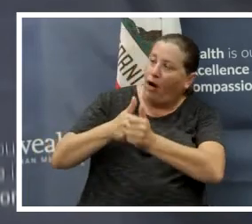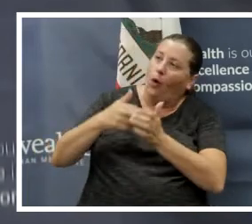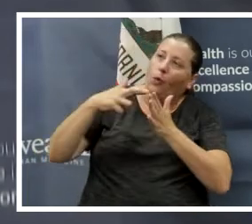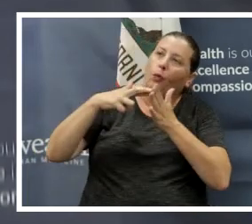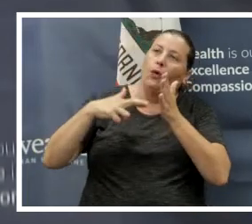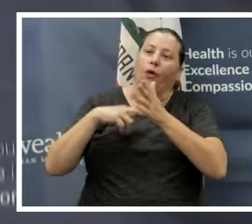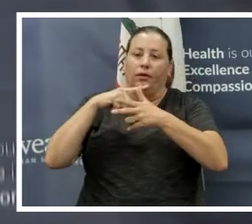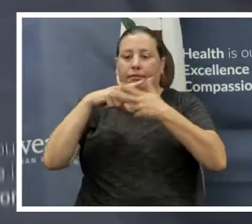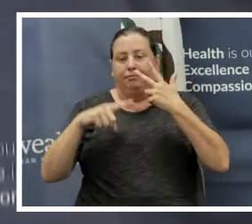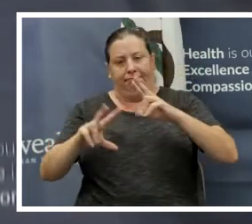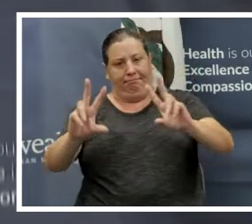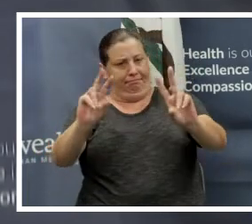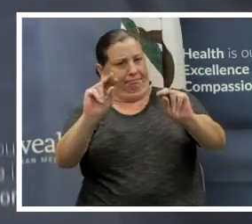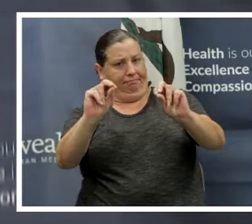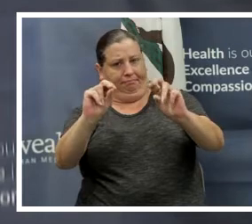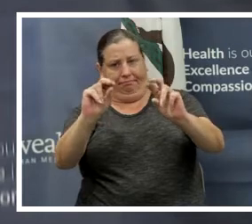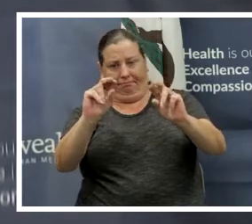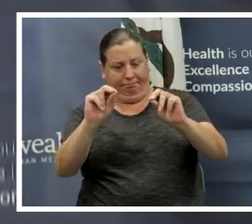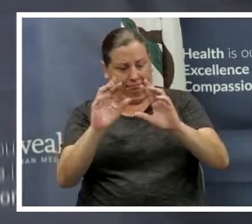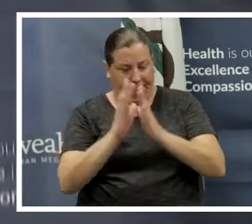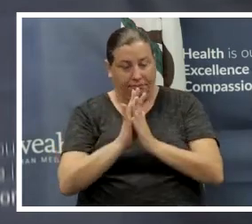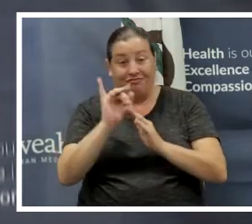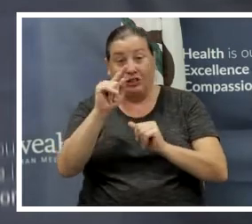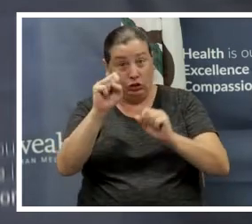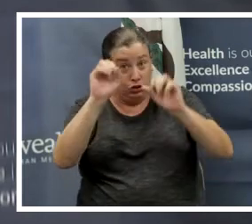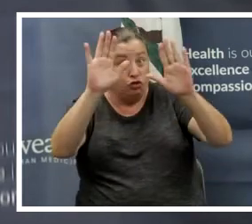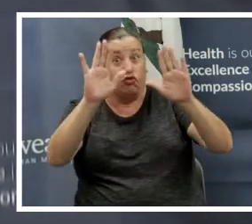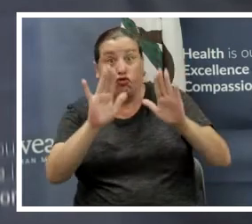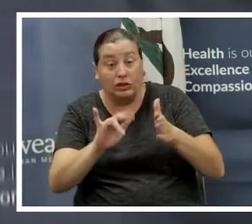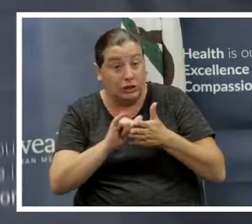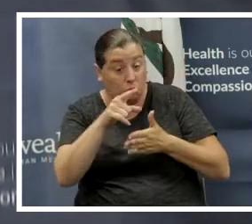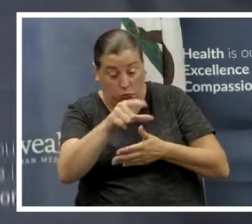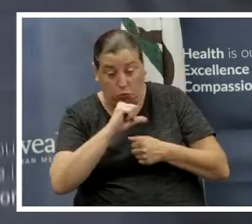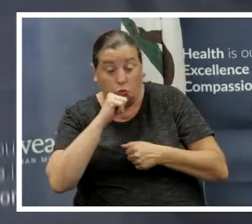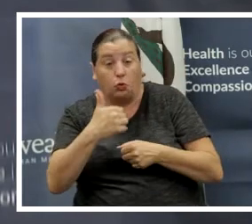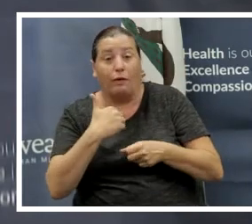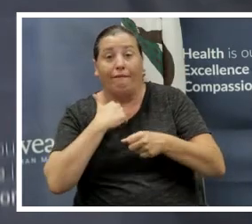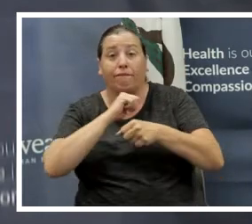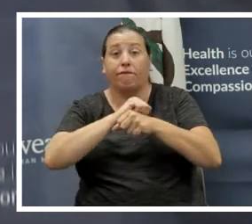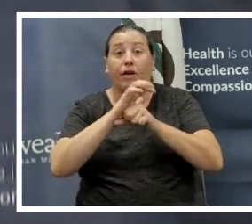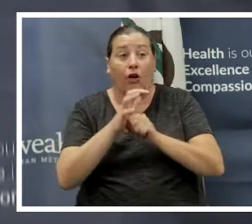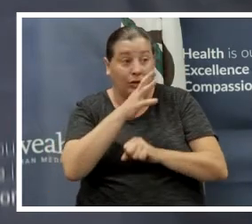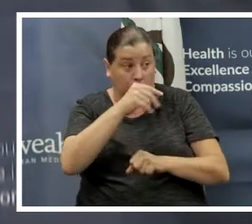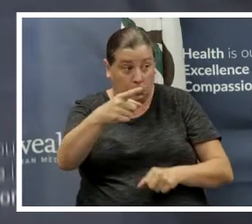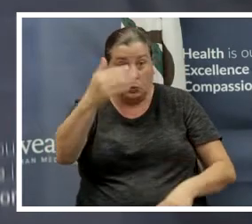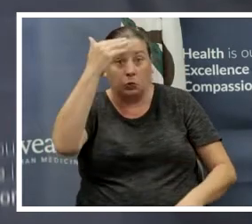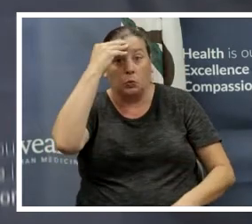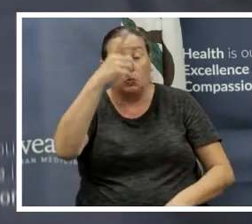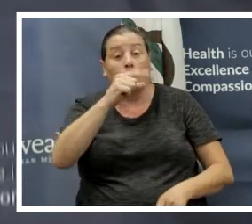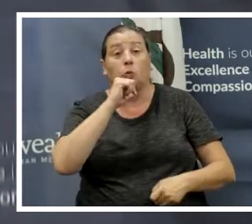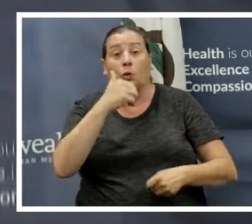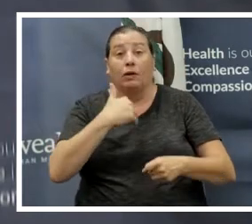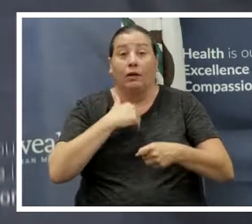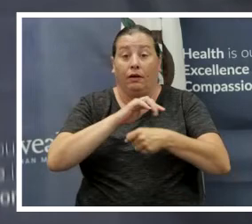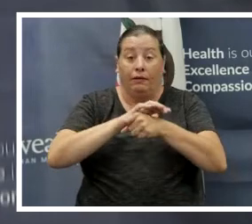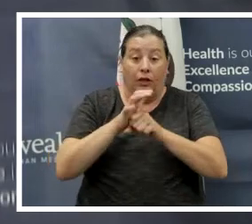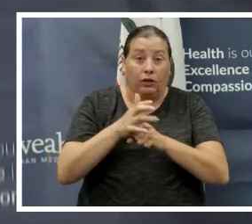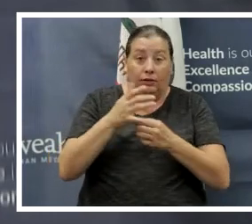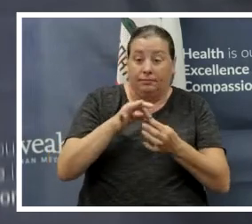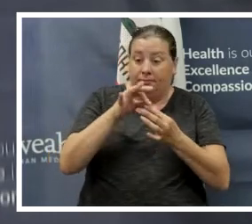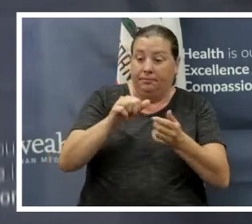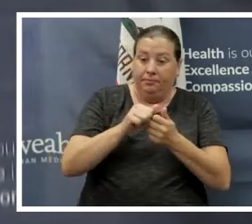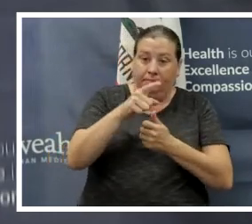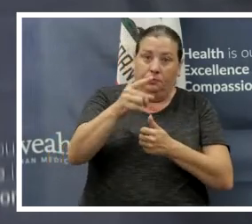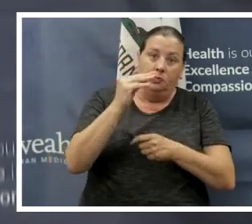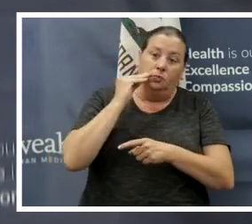and it doesn't mean that. It's great that you don't have the virus, and you know that, and particularly when you're at home, when you're in your